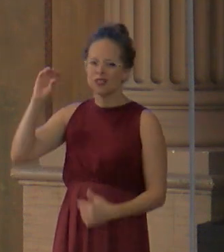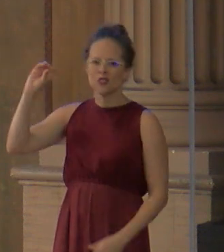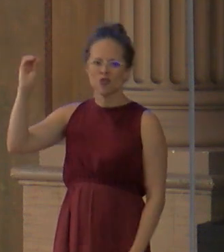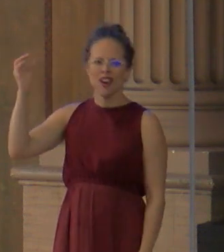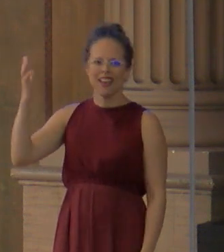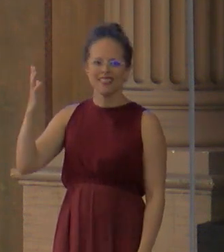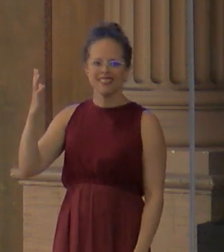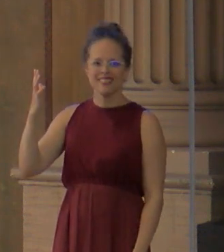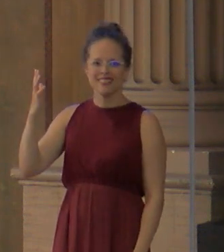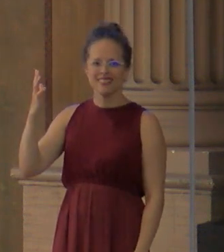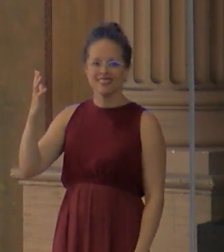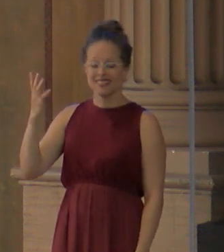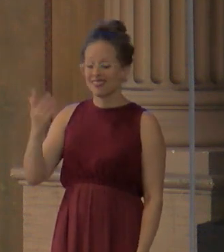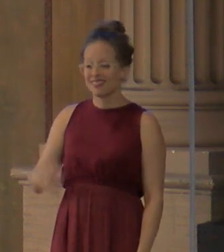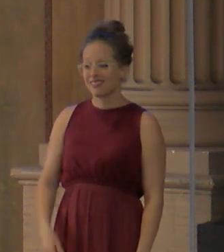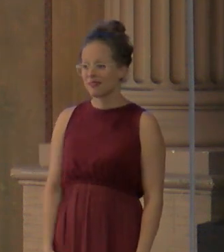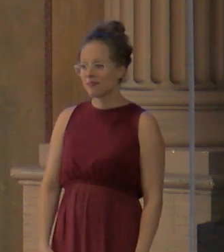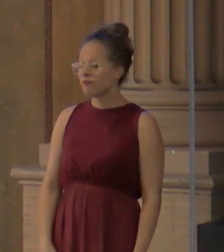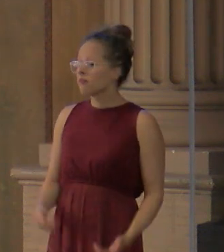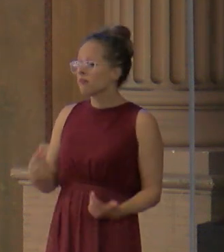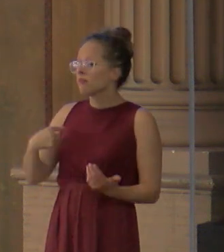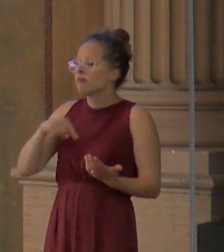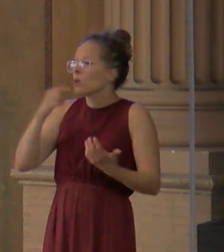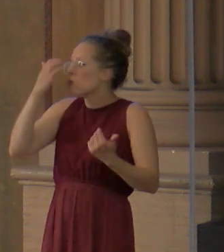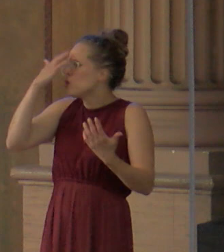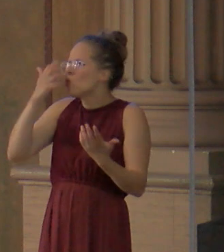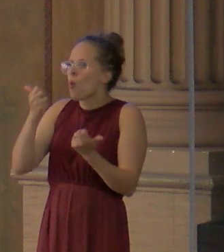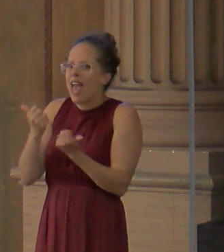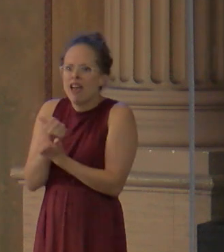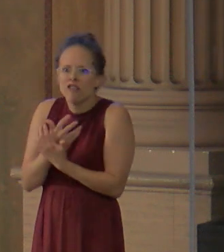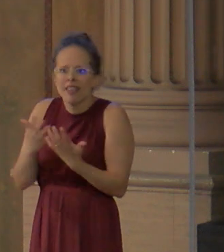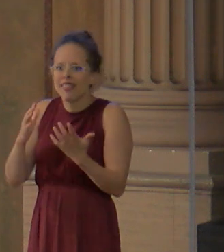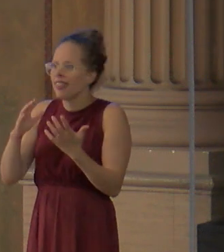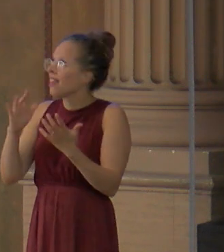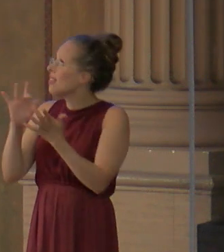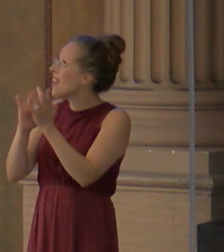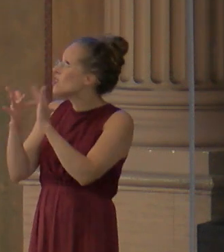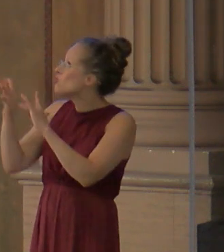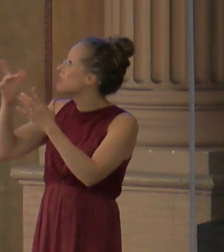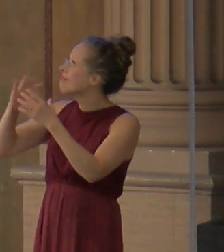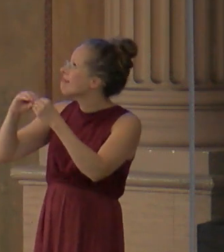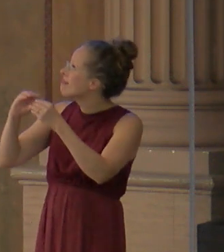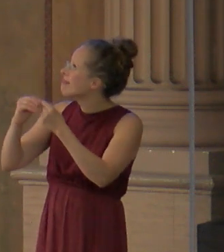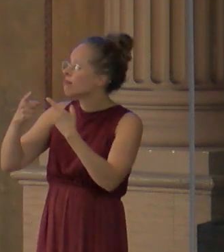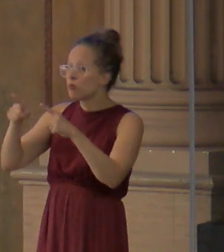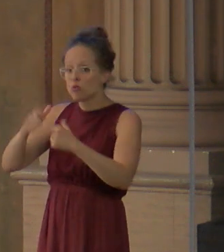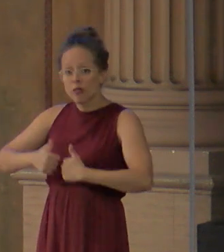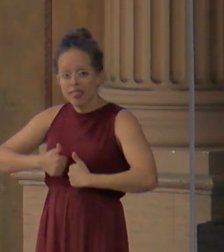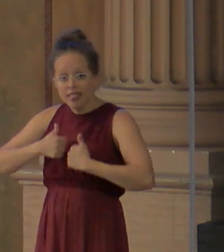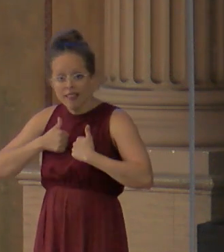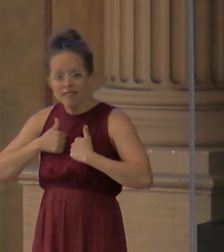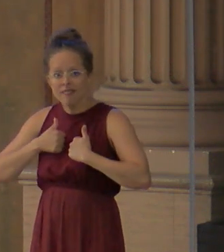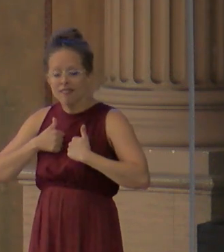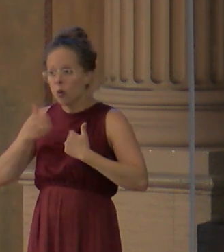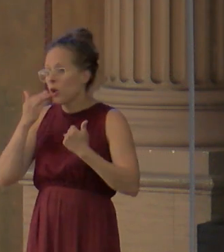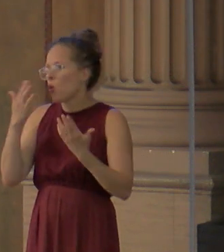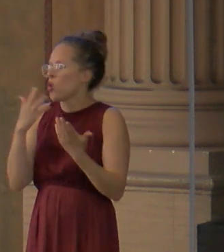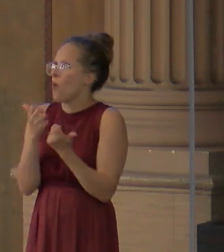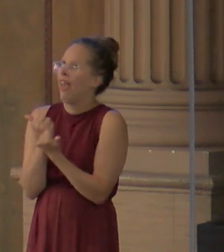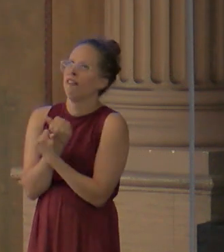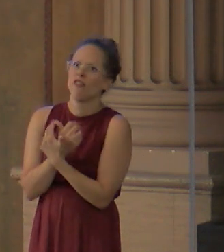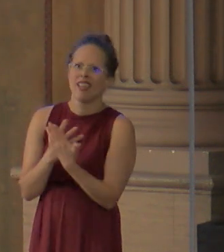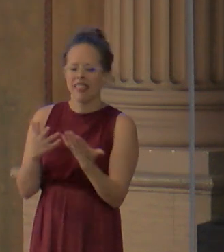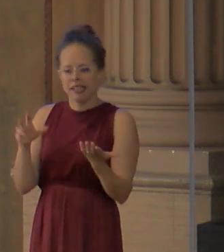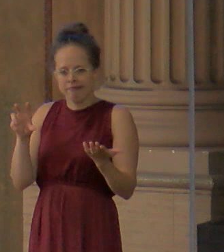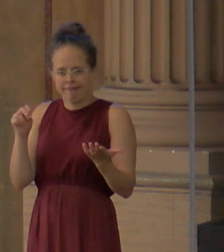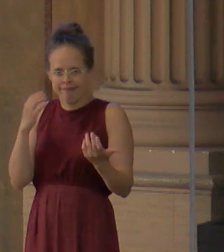for that. Of course, we don't know everything that Jesus said during his life, how he interacted with people and how he spoke. We don't know